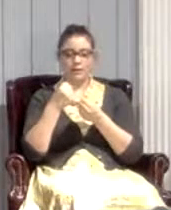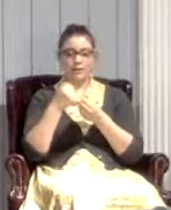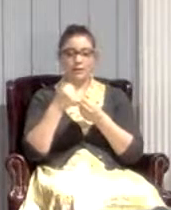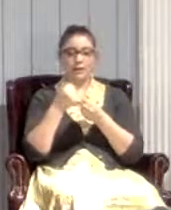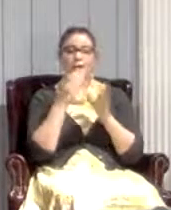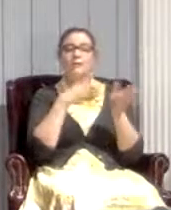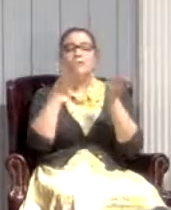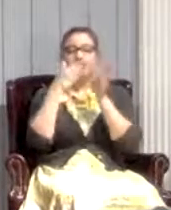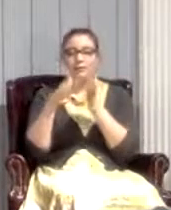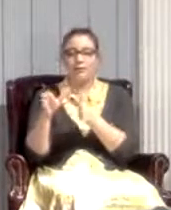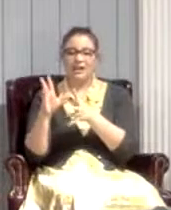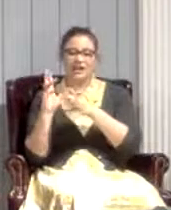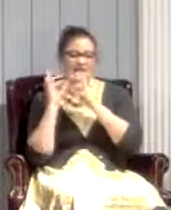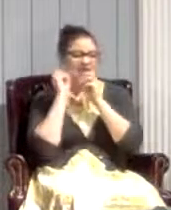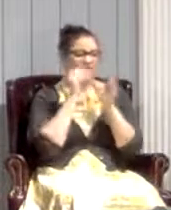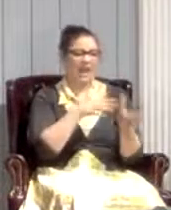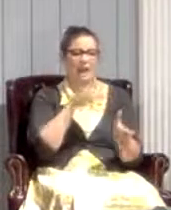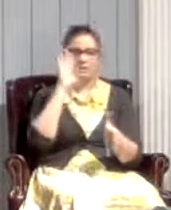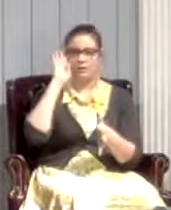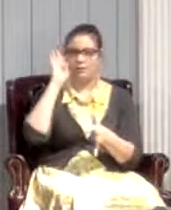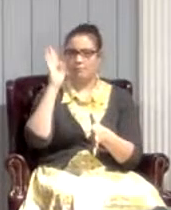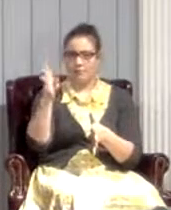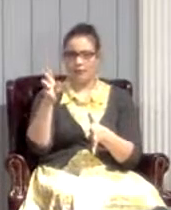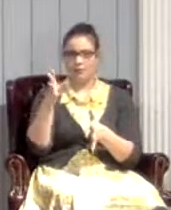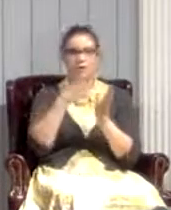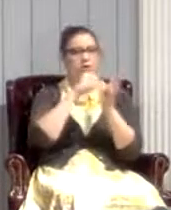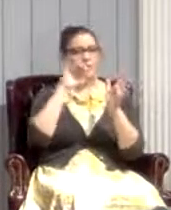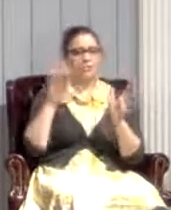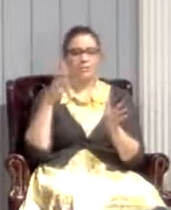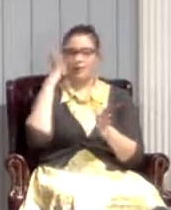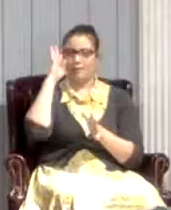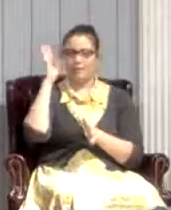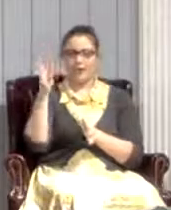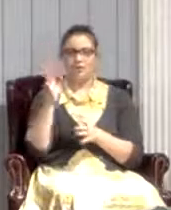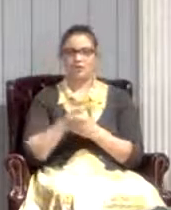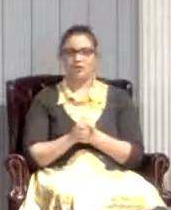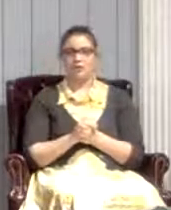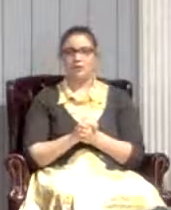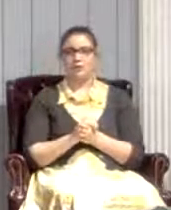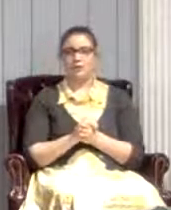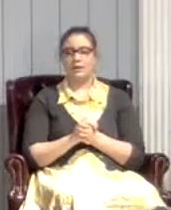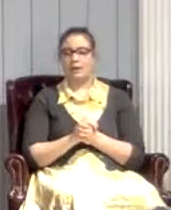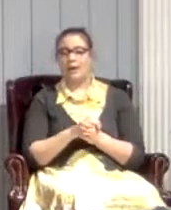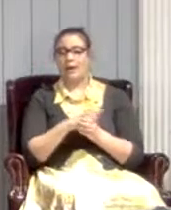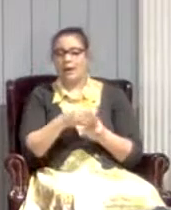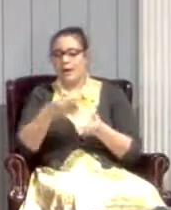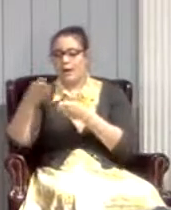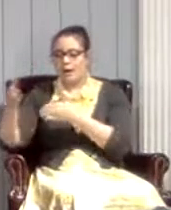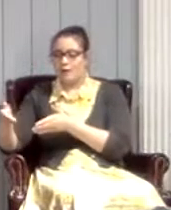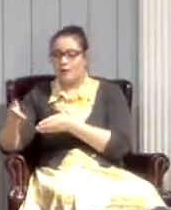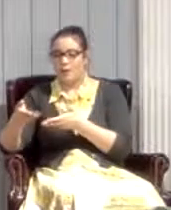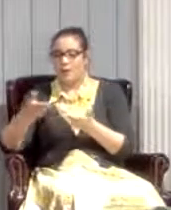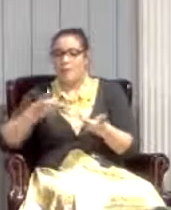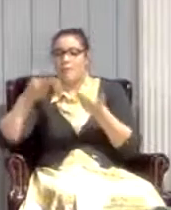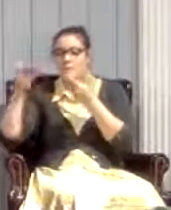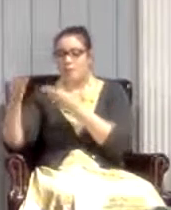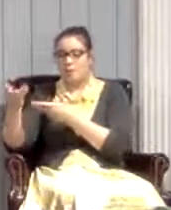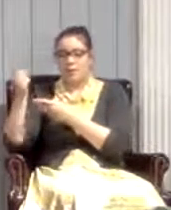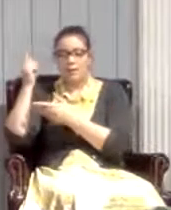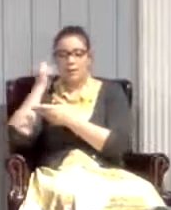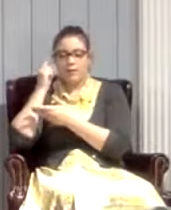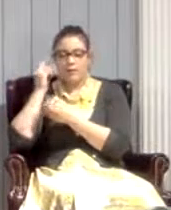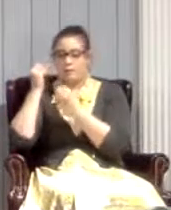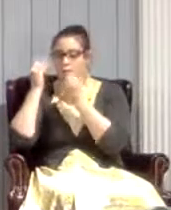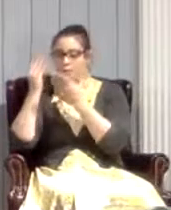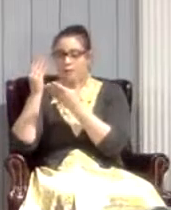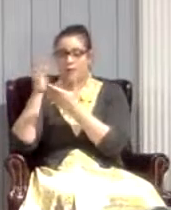down imaginations and blah, blah, blah, and not blah, blah, blah in the bed, but and then to bring thoughts into obedience of Christ.